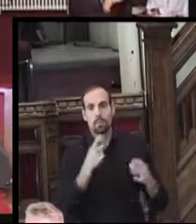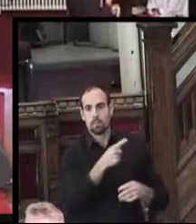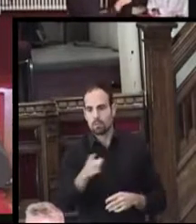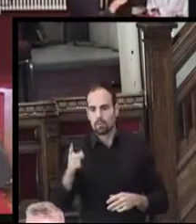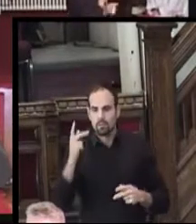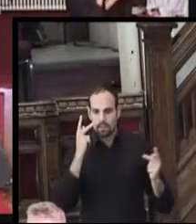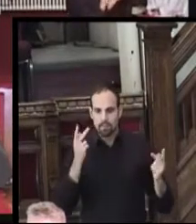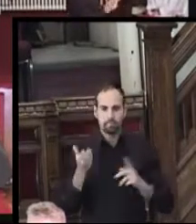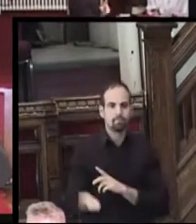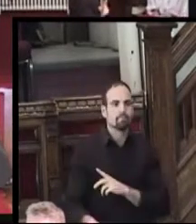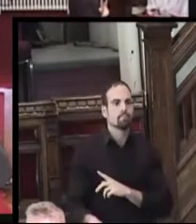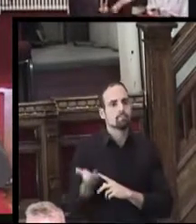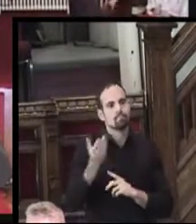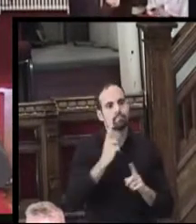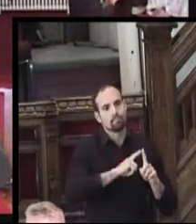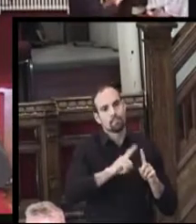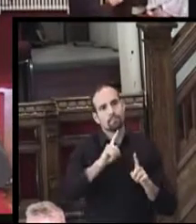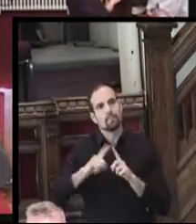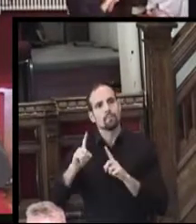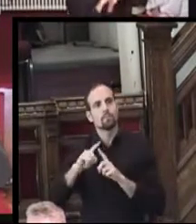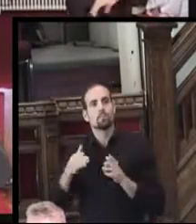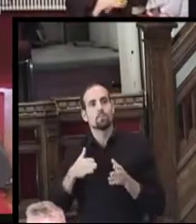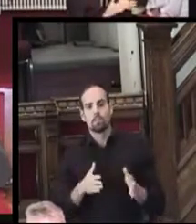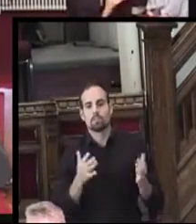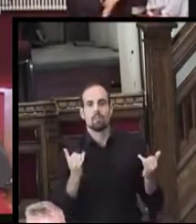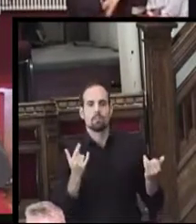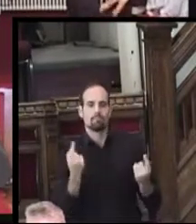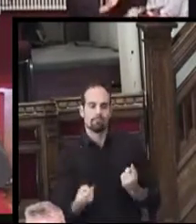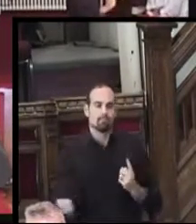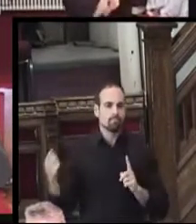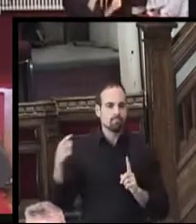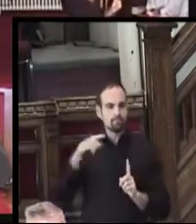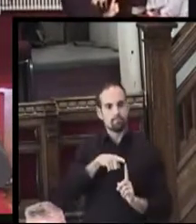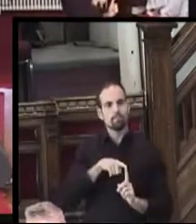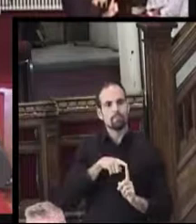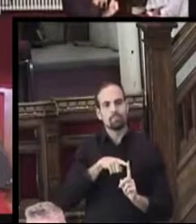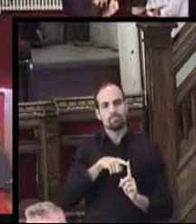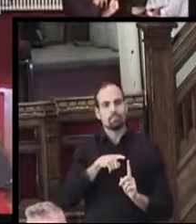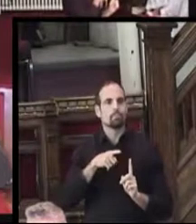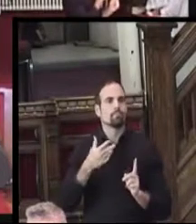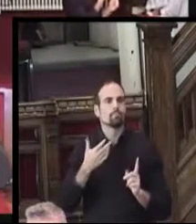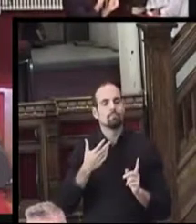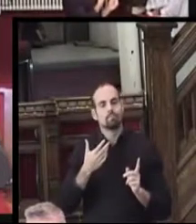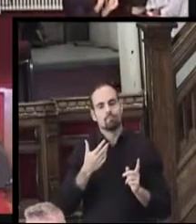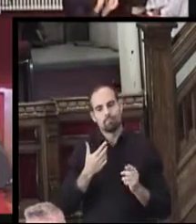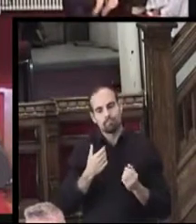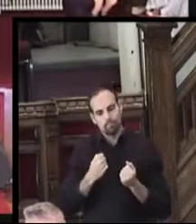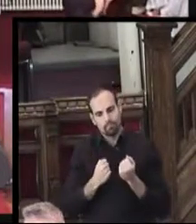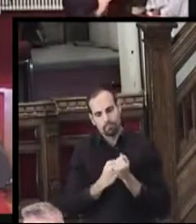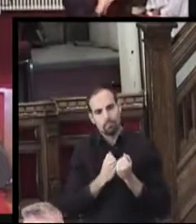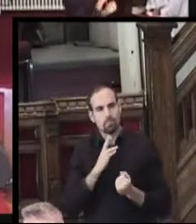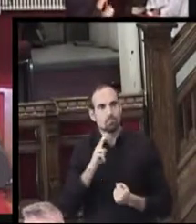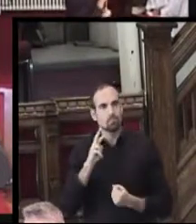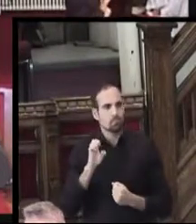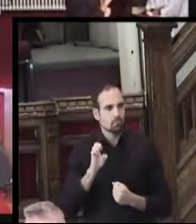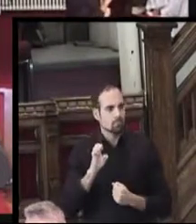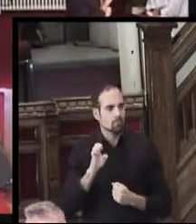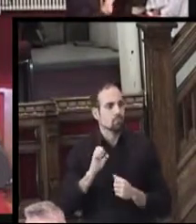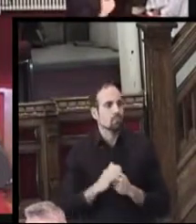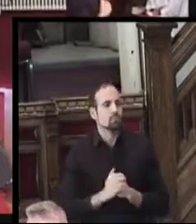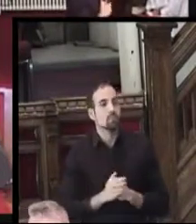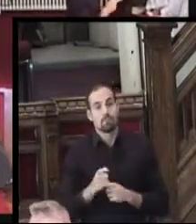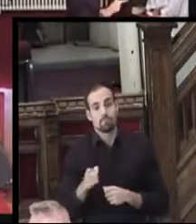years. And today represents a circling back for Bruce. When he was 14 years old,